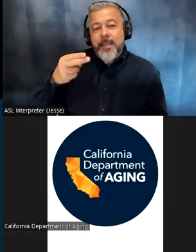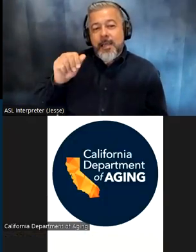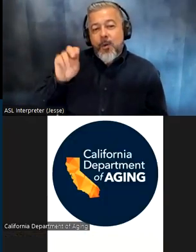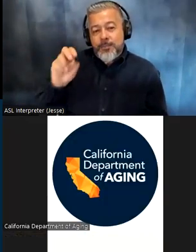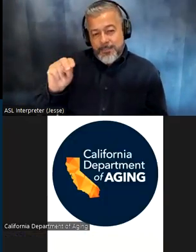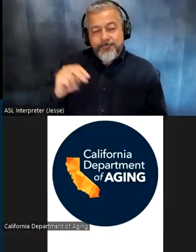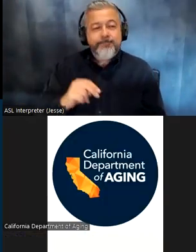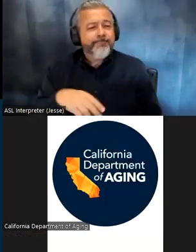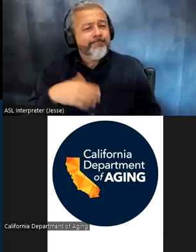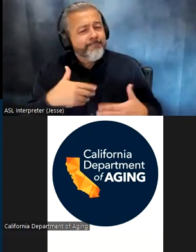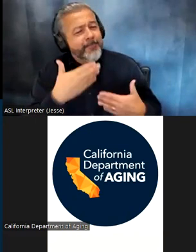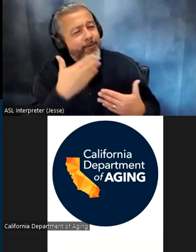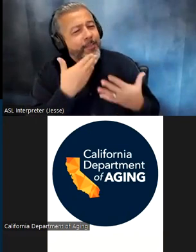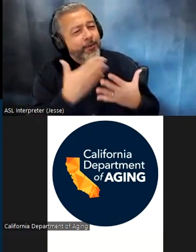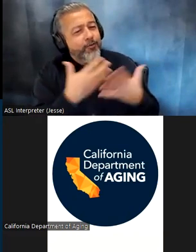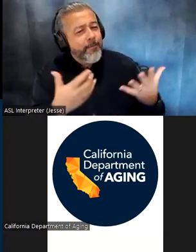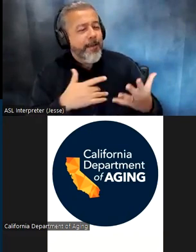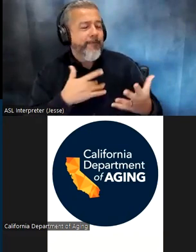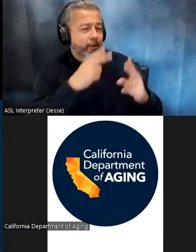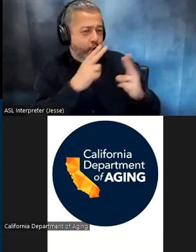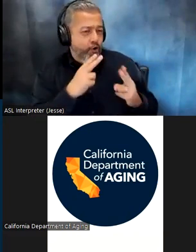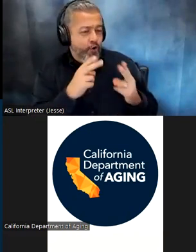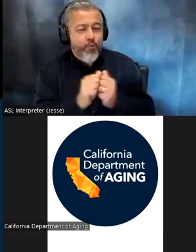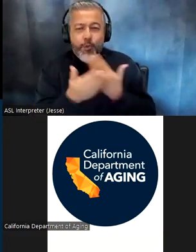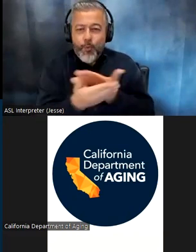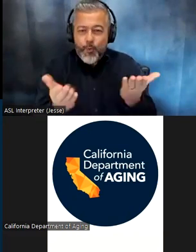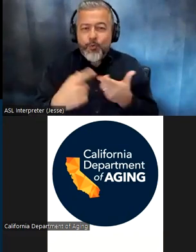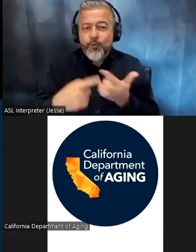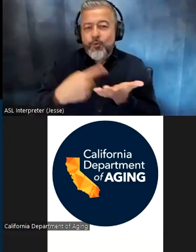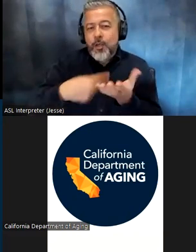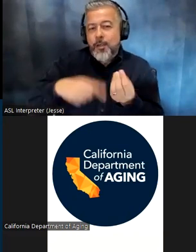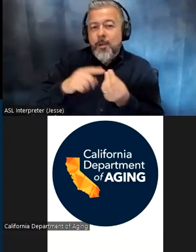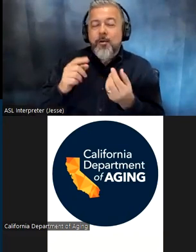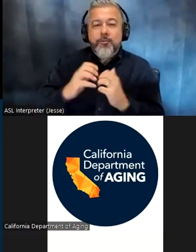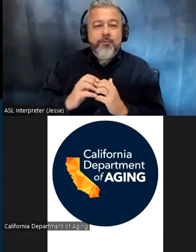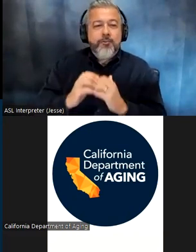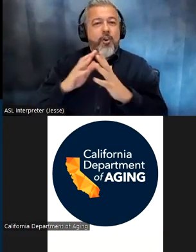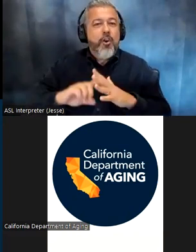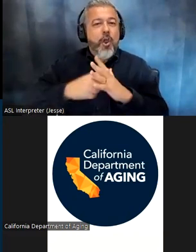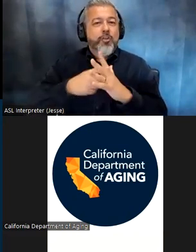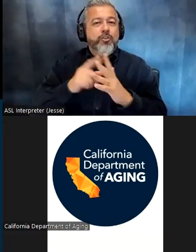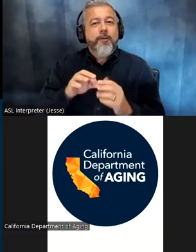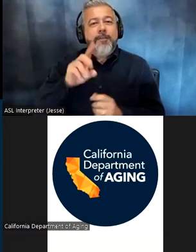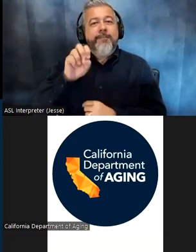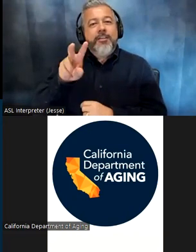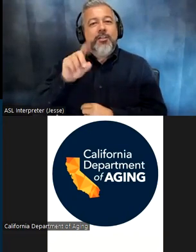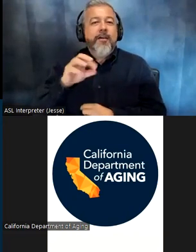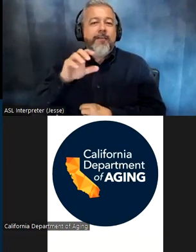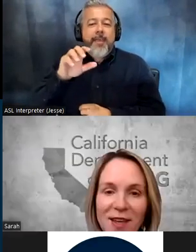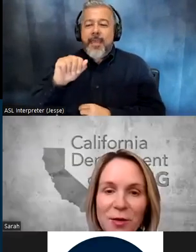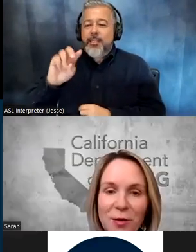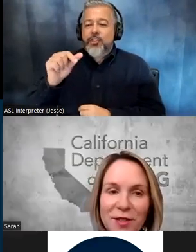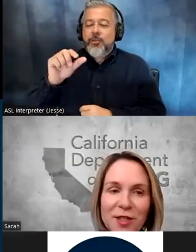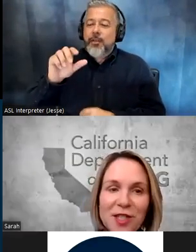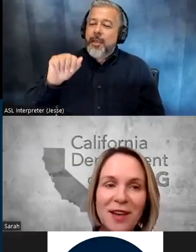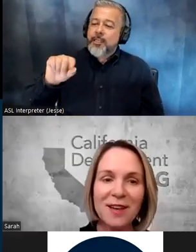Susan. It is such an honor to be here with all of you to talk about the launch of the Division of Aging